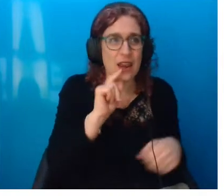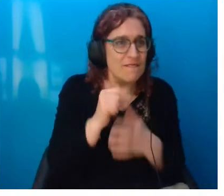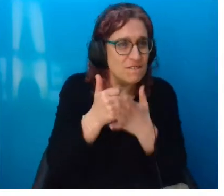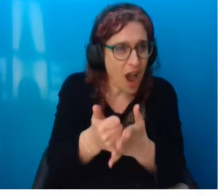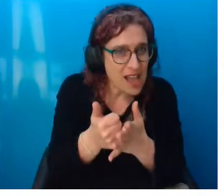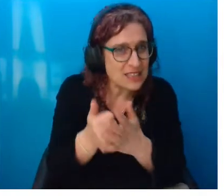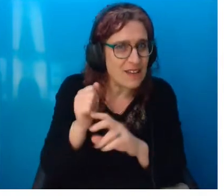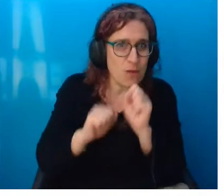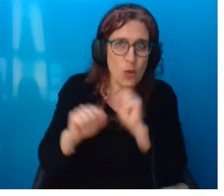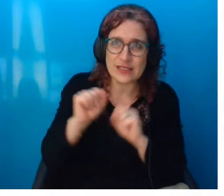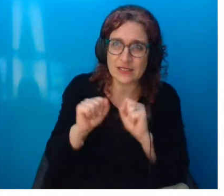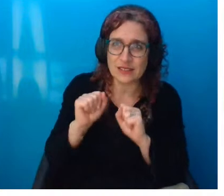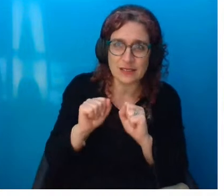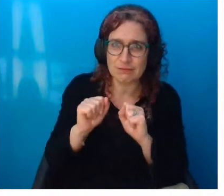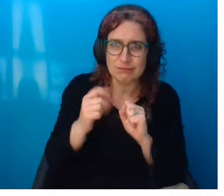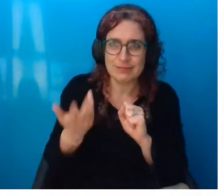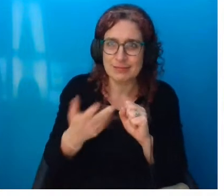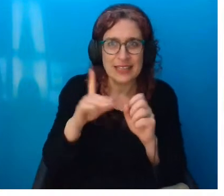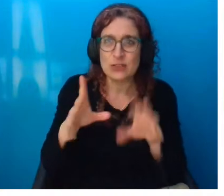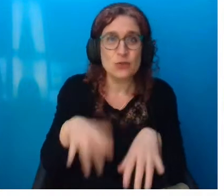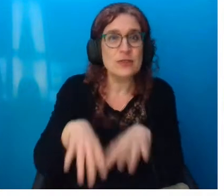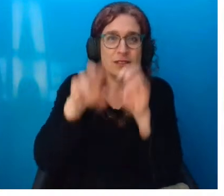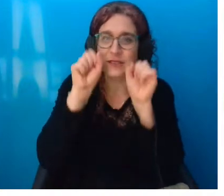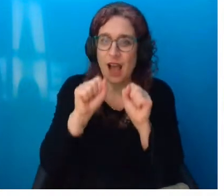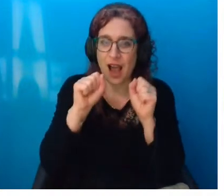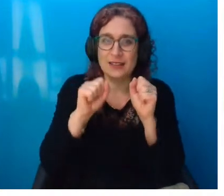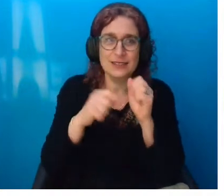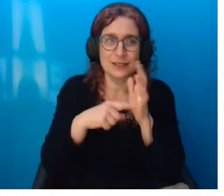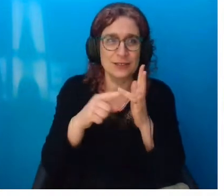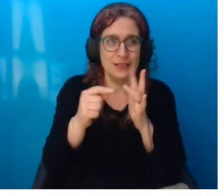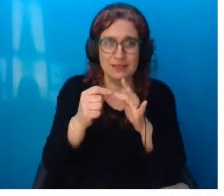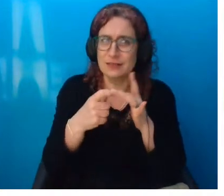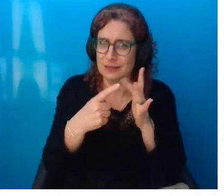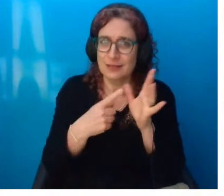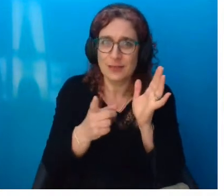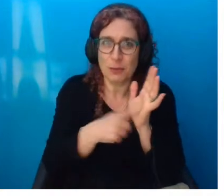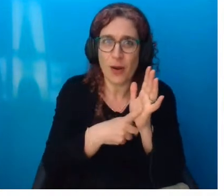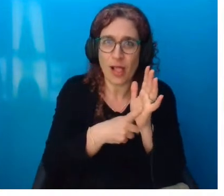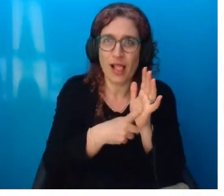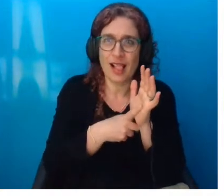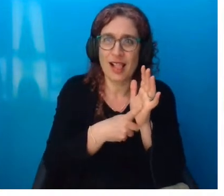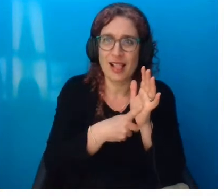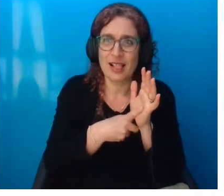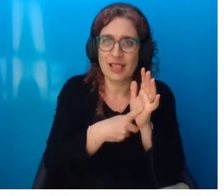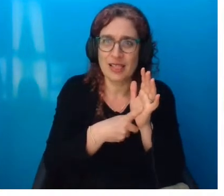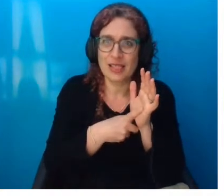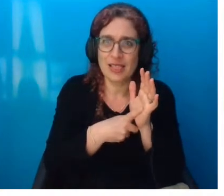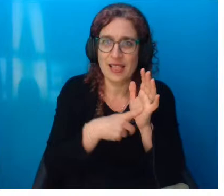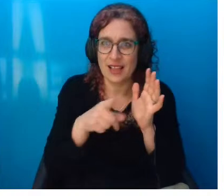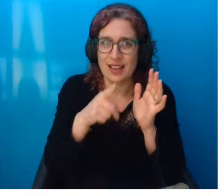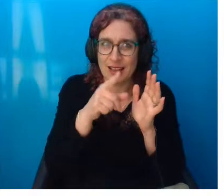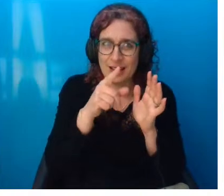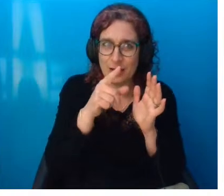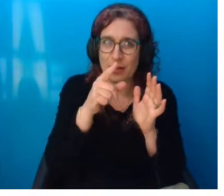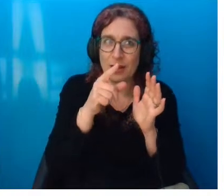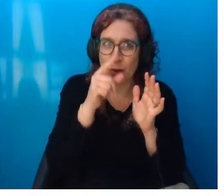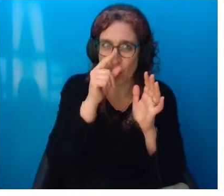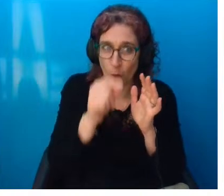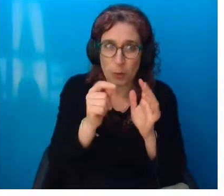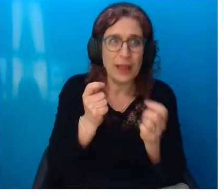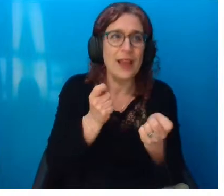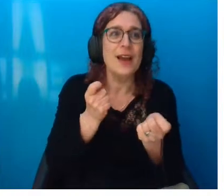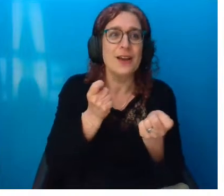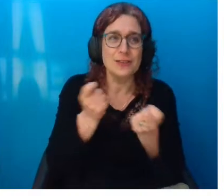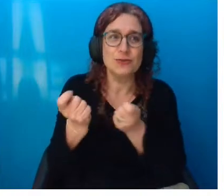Start off the topical nasal steroids that become controlled, or they may not be controlled. If they're not controlled, then you can add